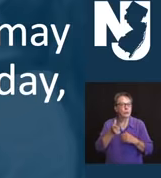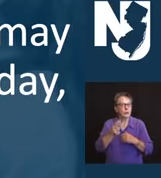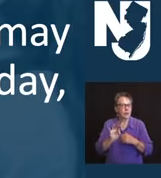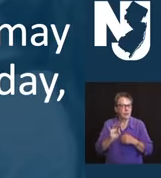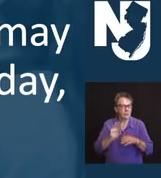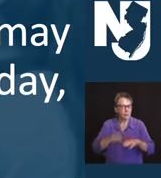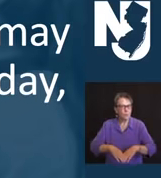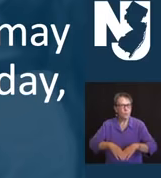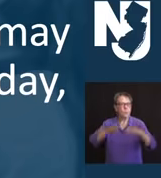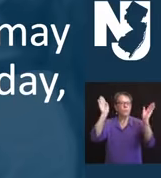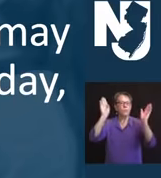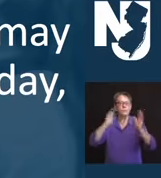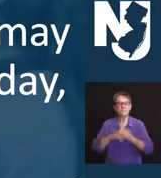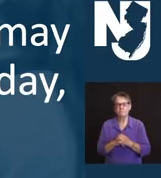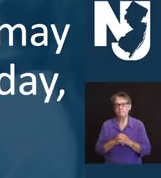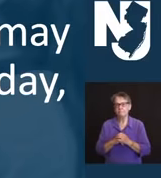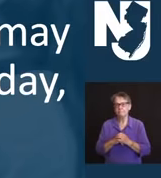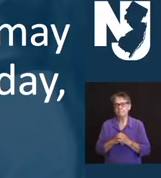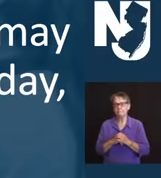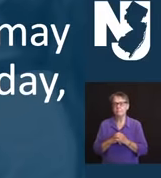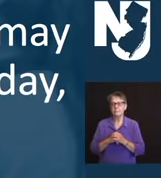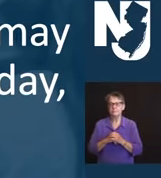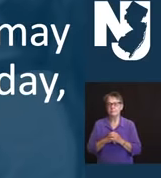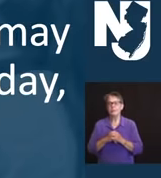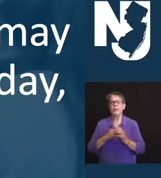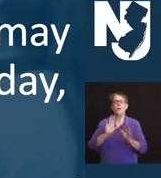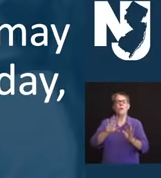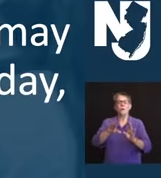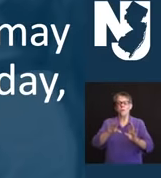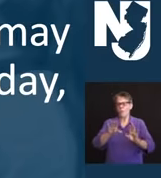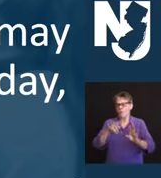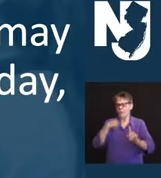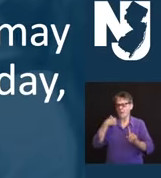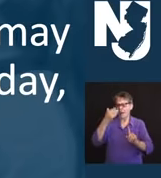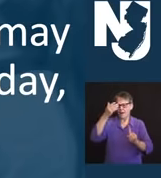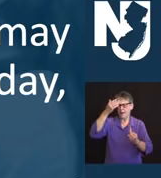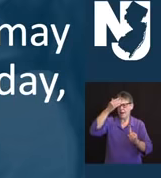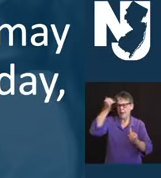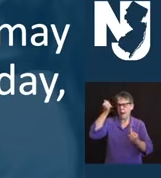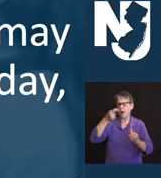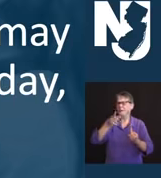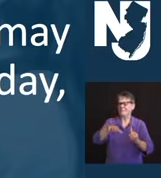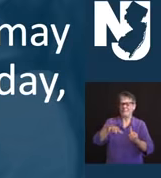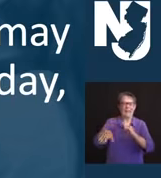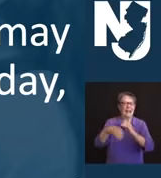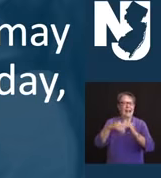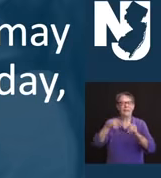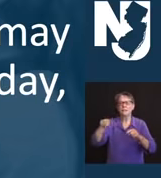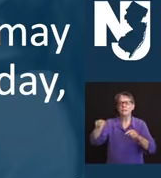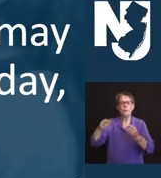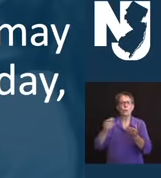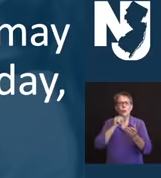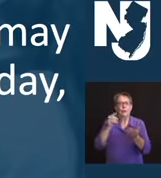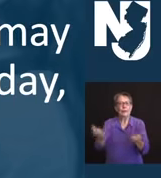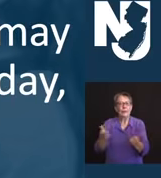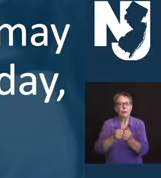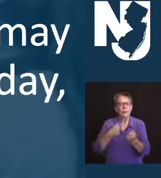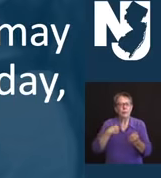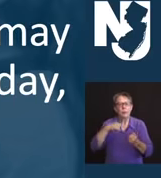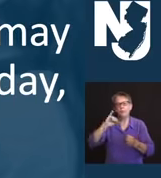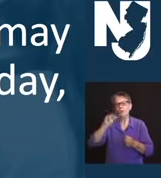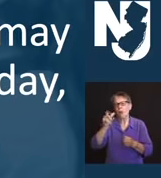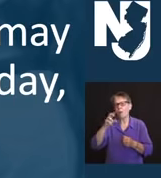the way, Director of the Office of Homeland Security and Preparedness, Jared Maples, is with us. The Lieutenant Governor's incredible Chief of Staff, Terry Tucker,